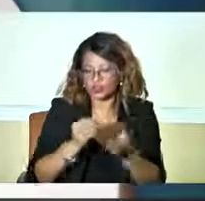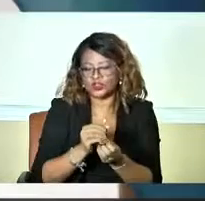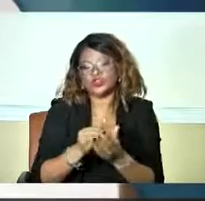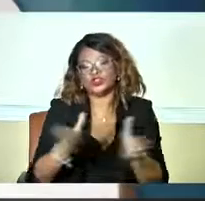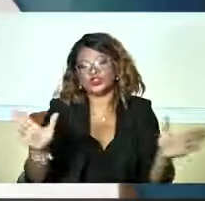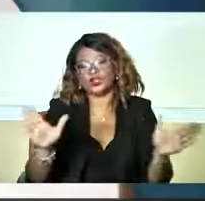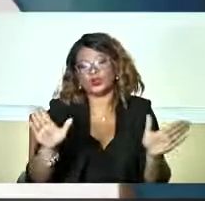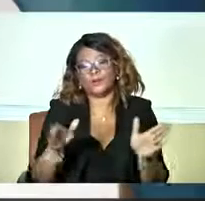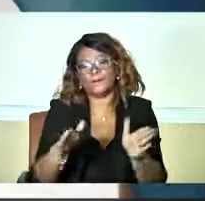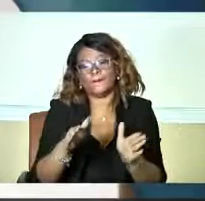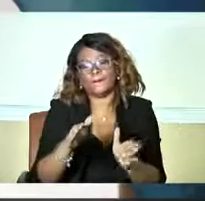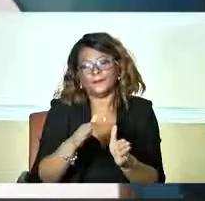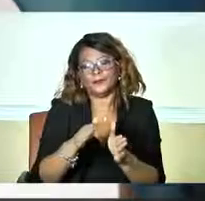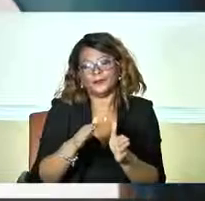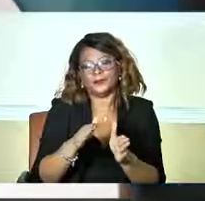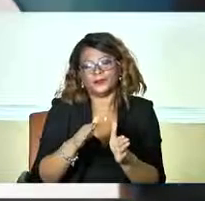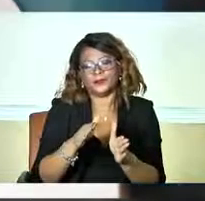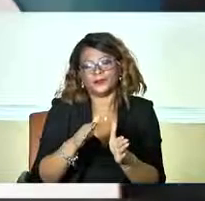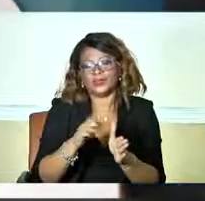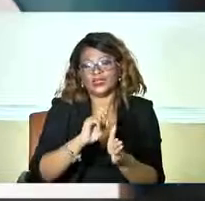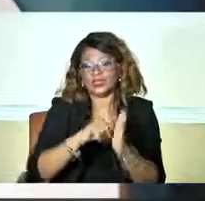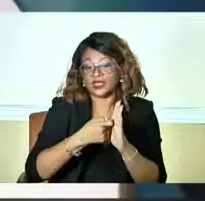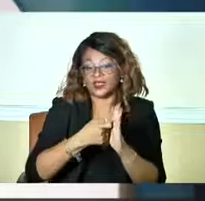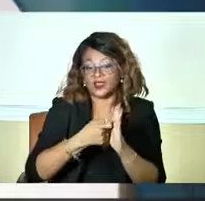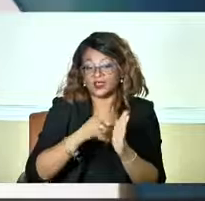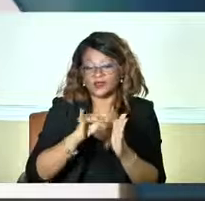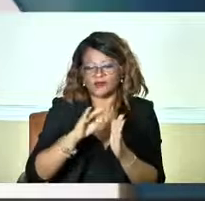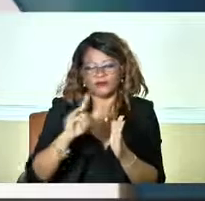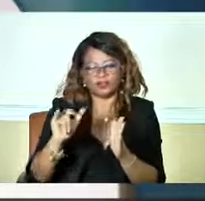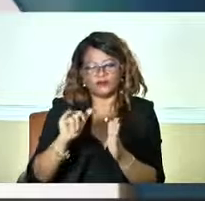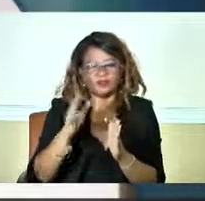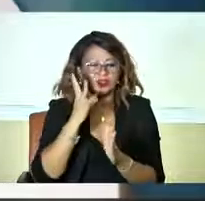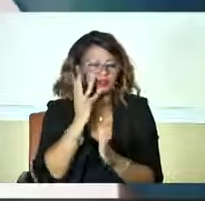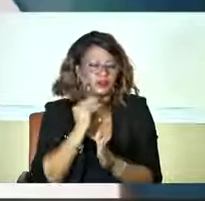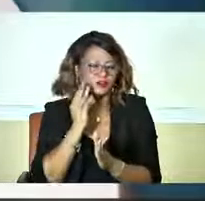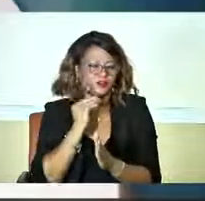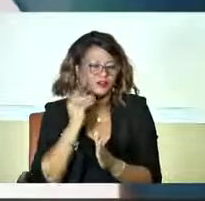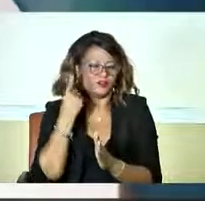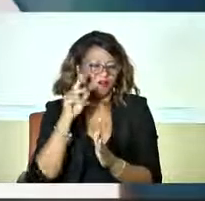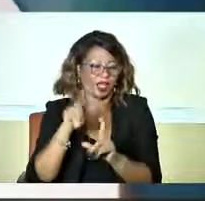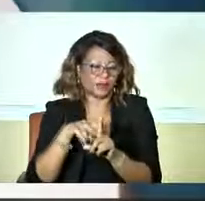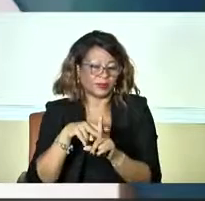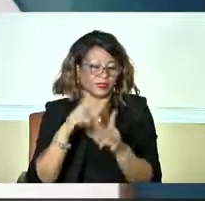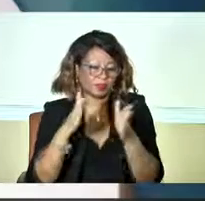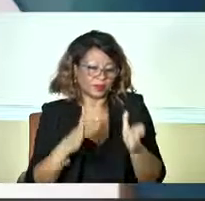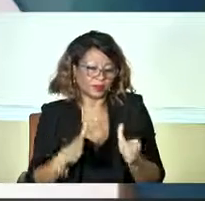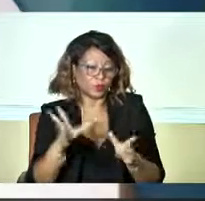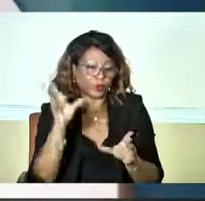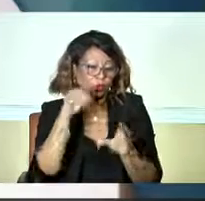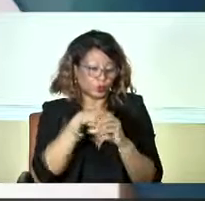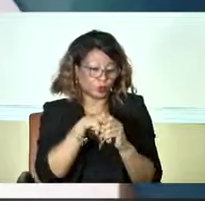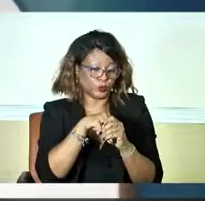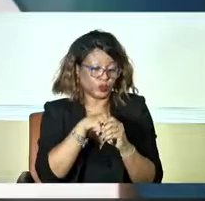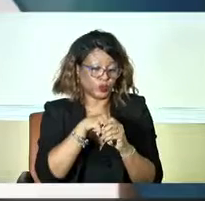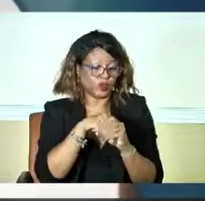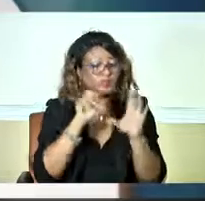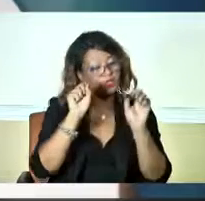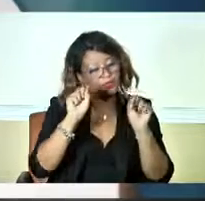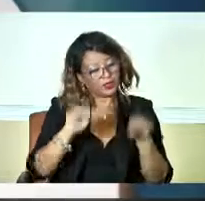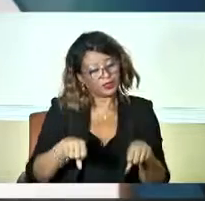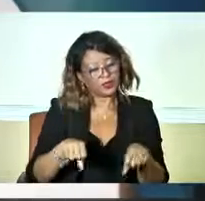public. Key features of this online experience for applicants will include the